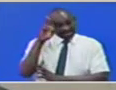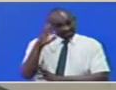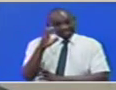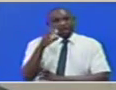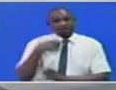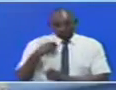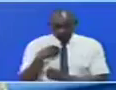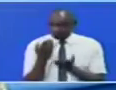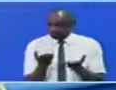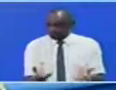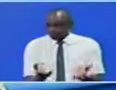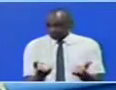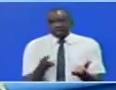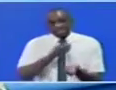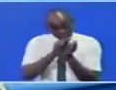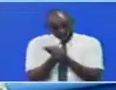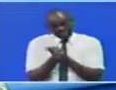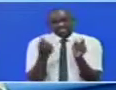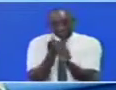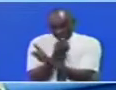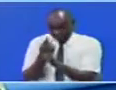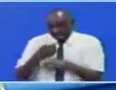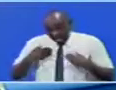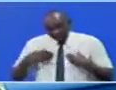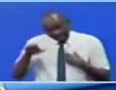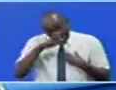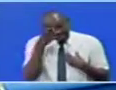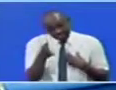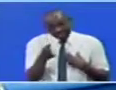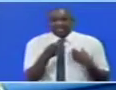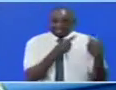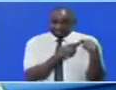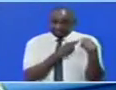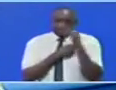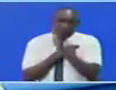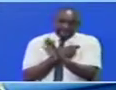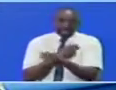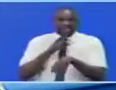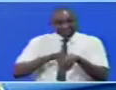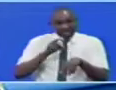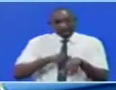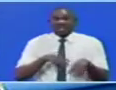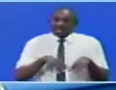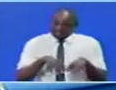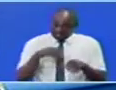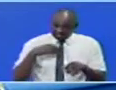renewable energy. Other changes that have rocked the energy sector is that of the exit of Ben Chumo, who left